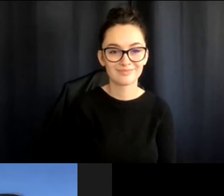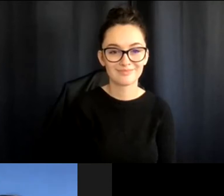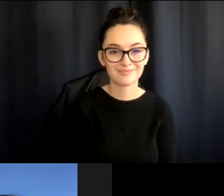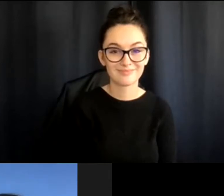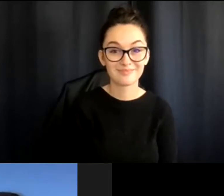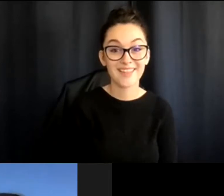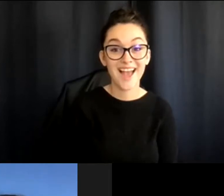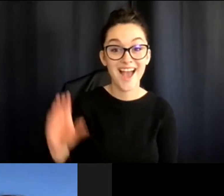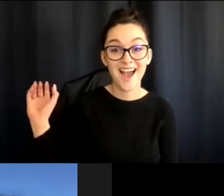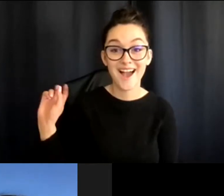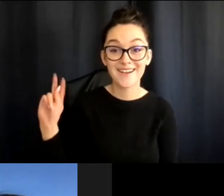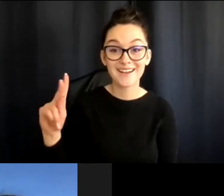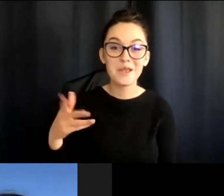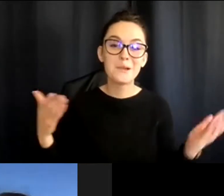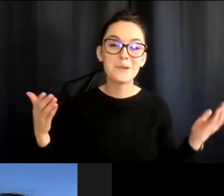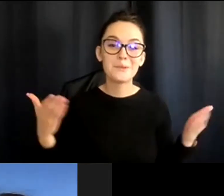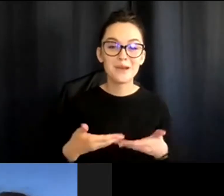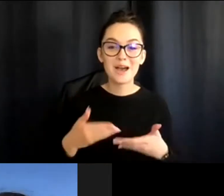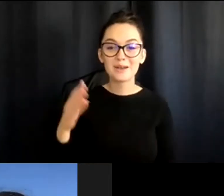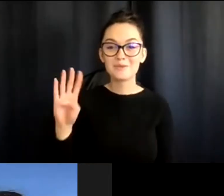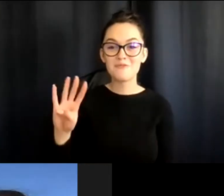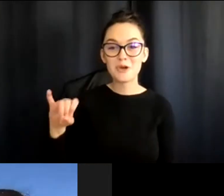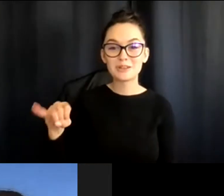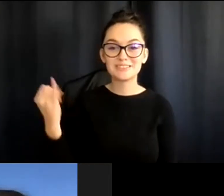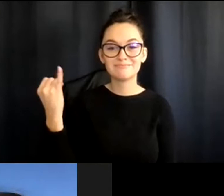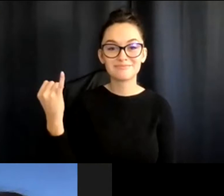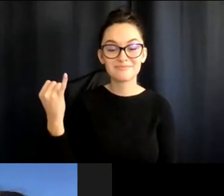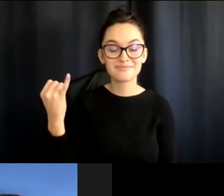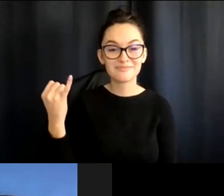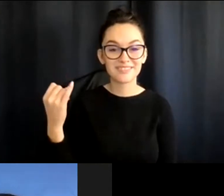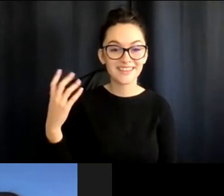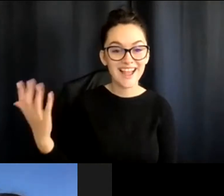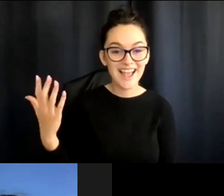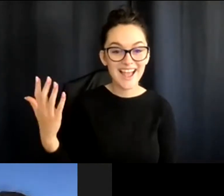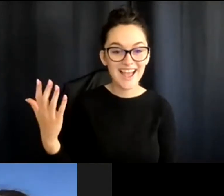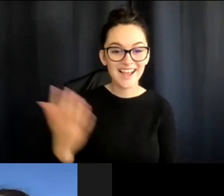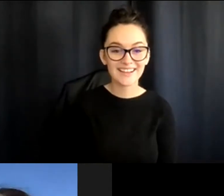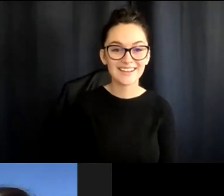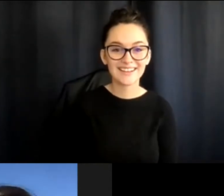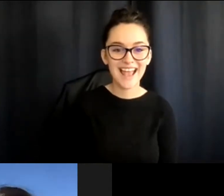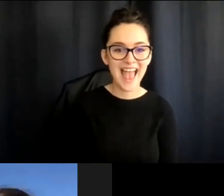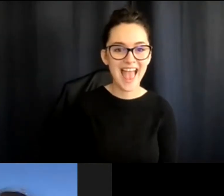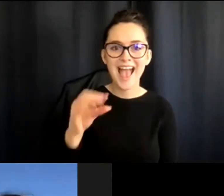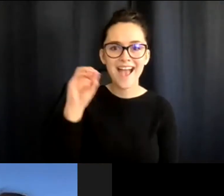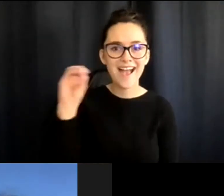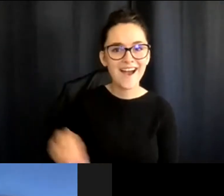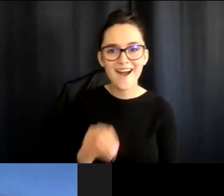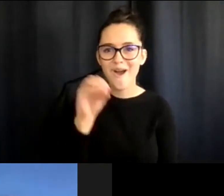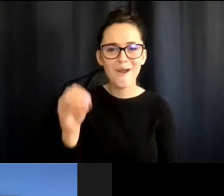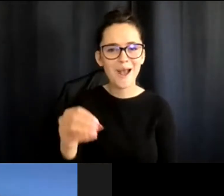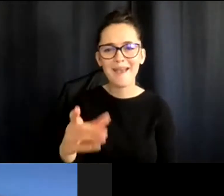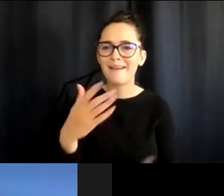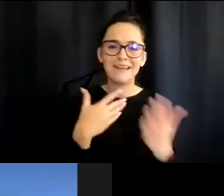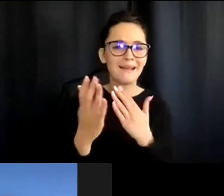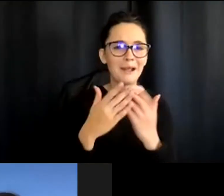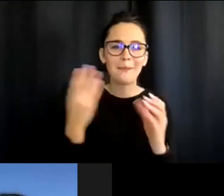All right, welcome 4J and Sayusla in Oregon, who's ever joining us